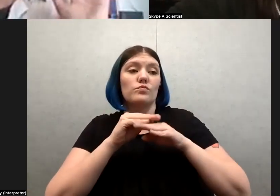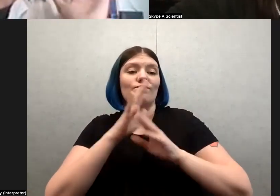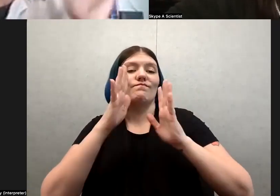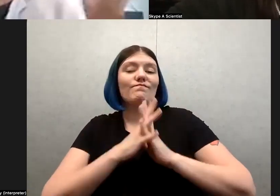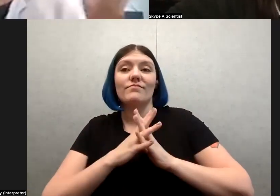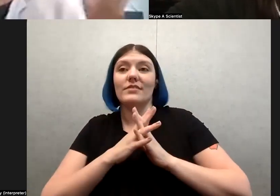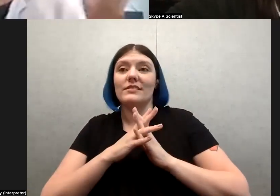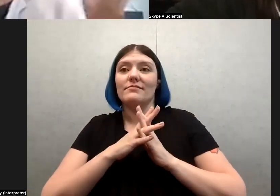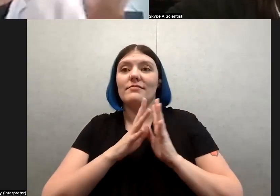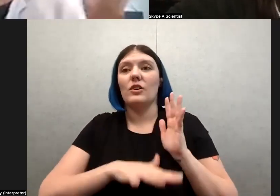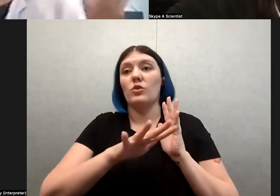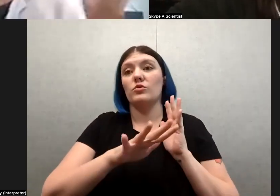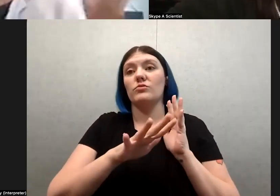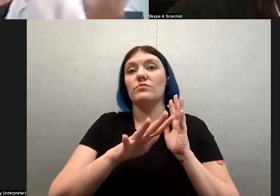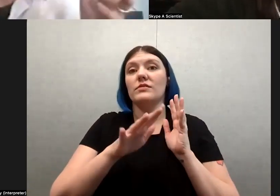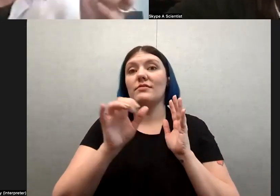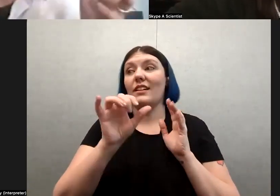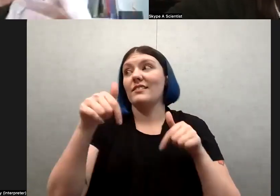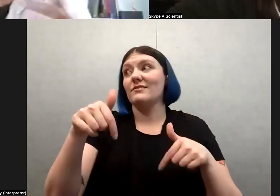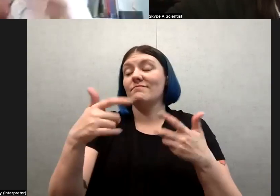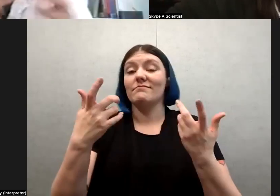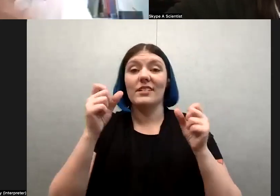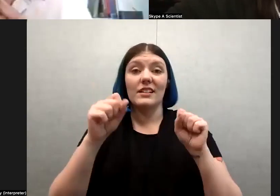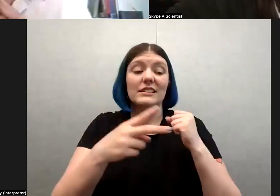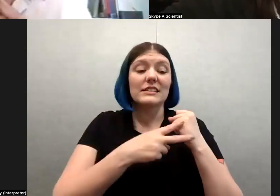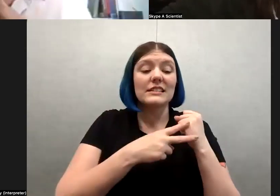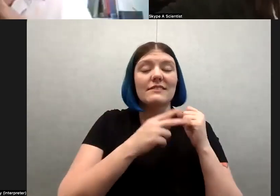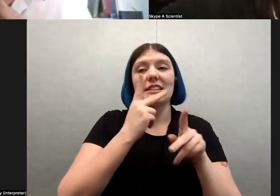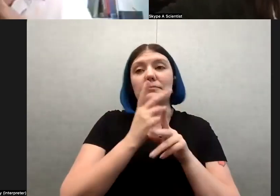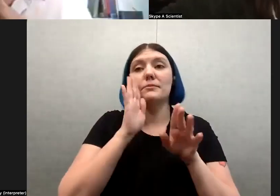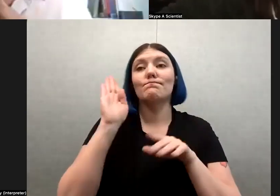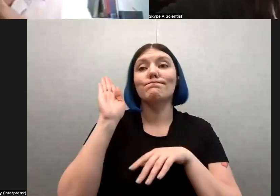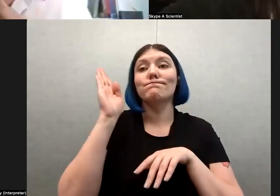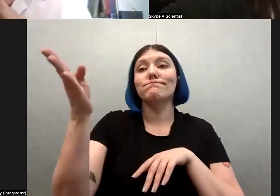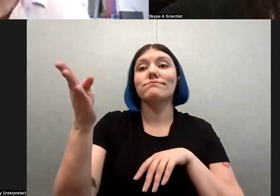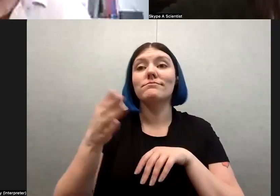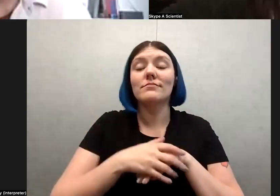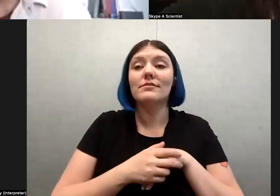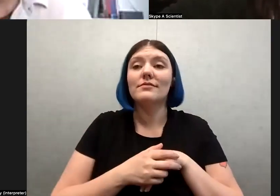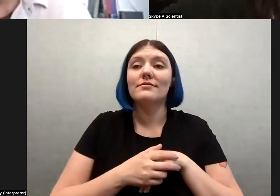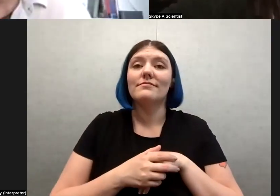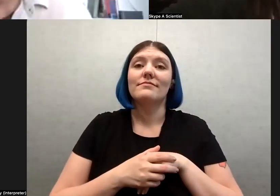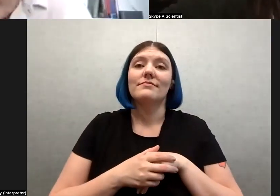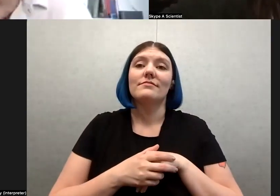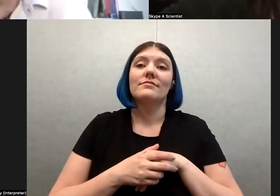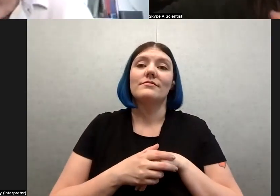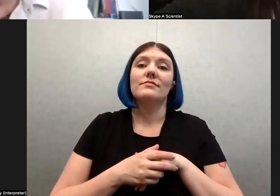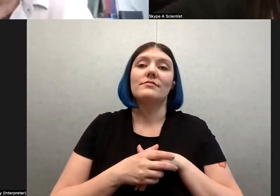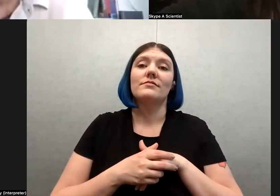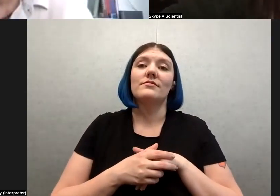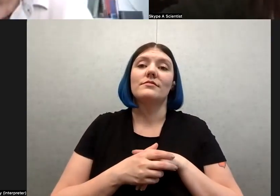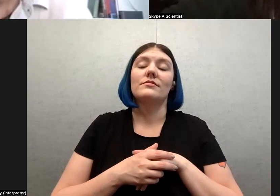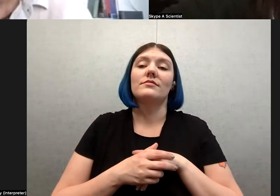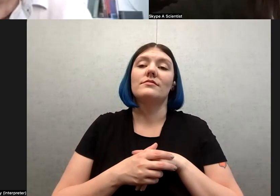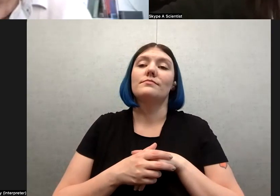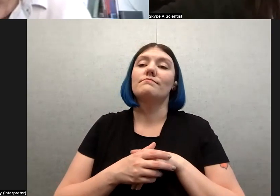can keep them for, into the future. Awesome. Thank you. Our next question